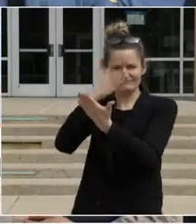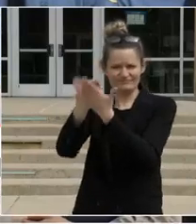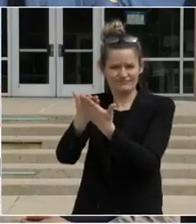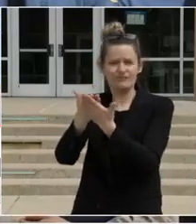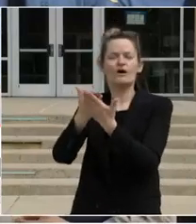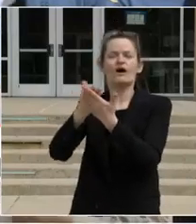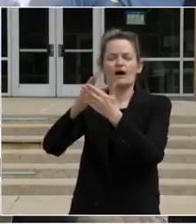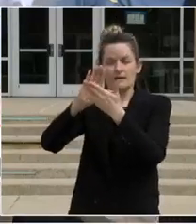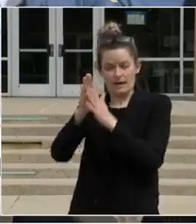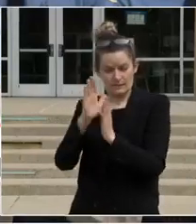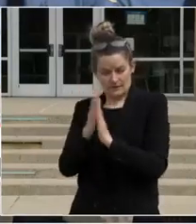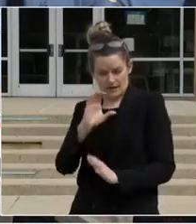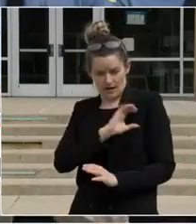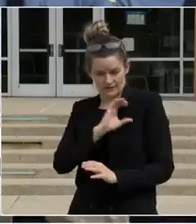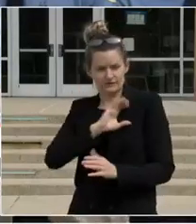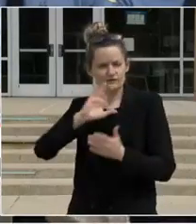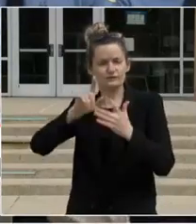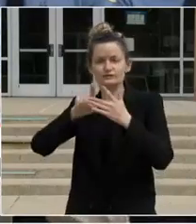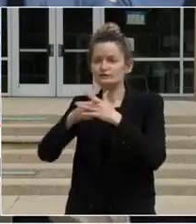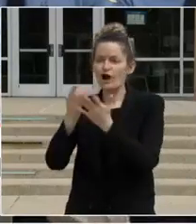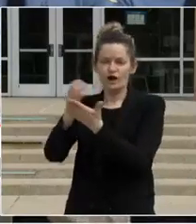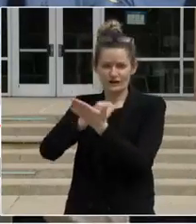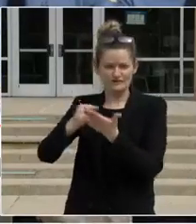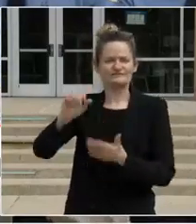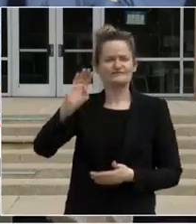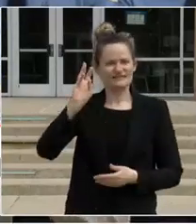$60,199. That's you guys.